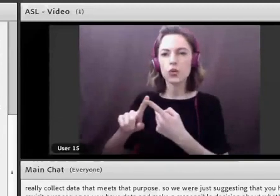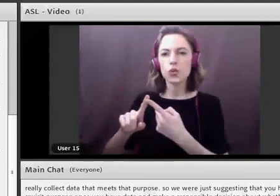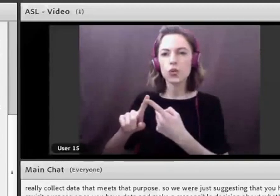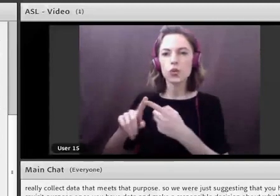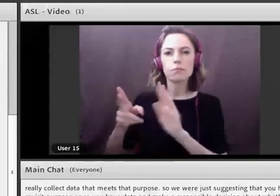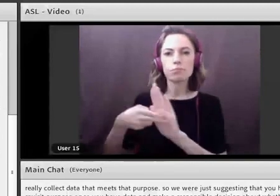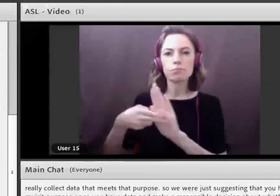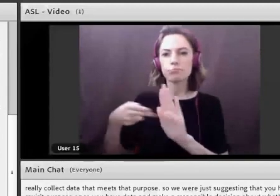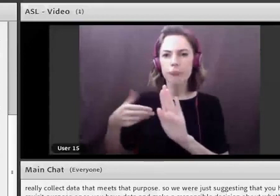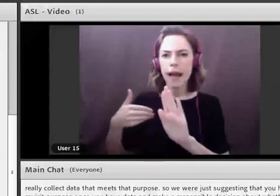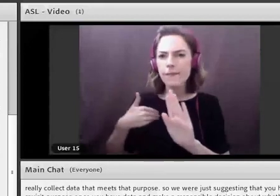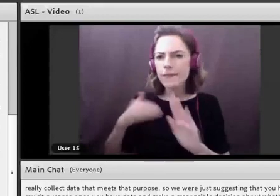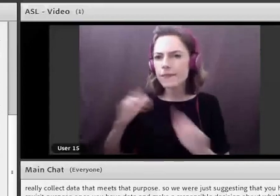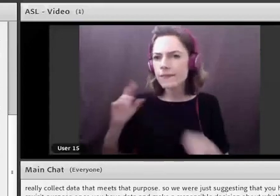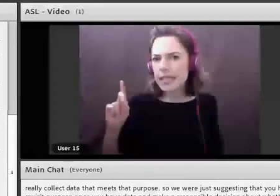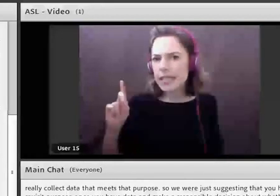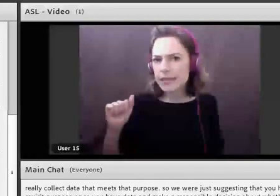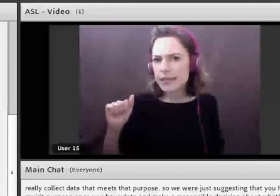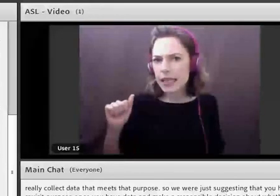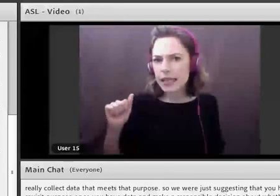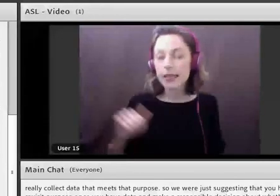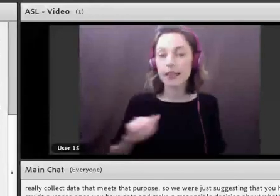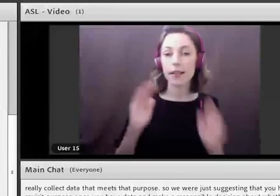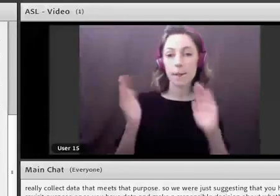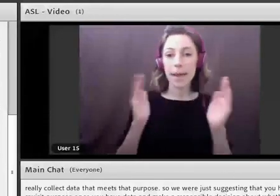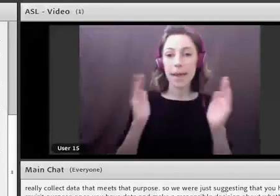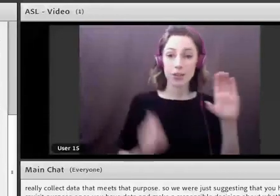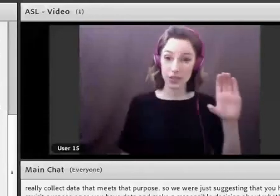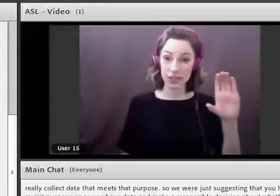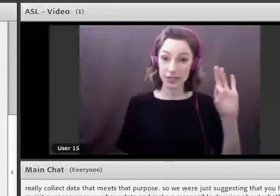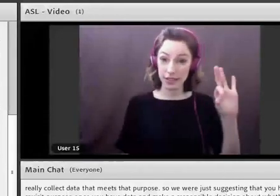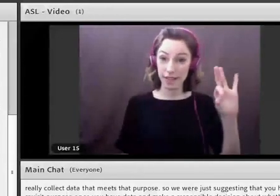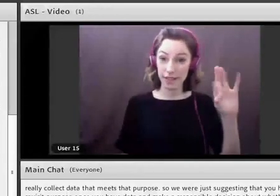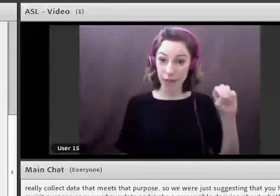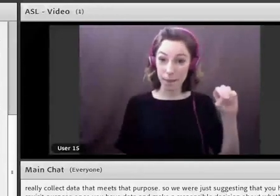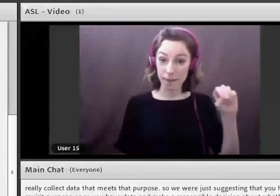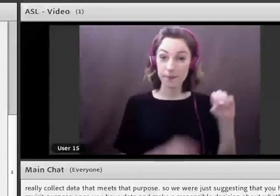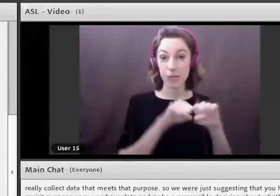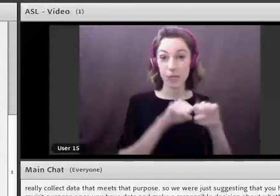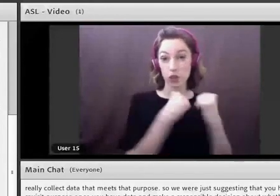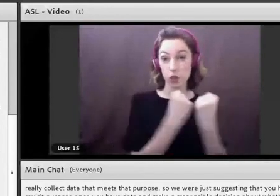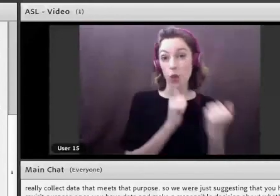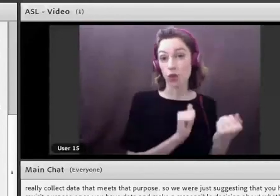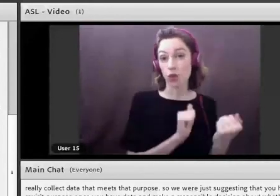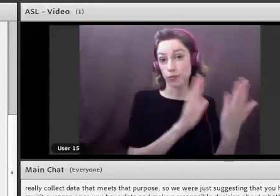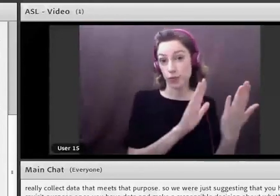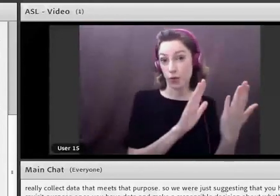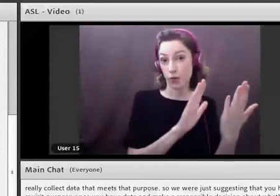survey takes a child functioning approach. Well, then we can't use the two data sets together because they're not